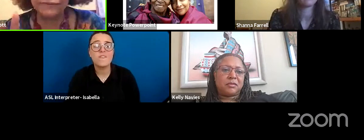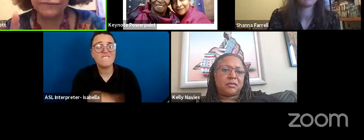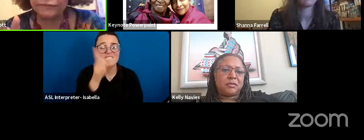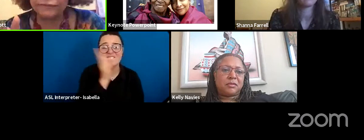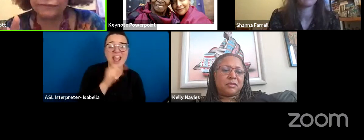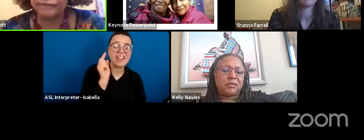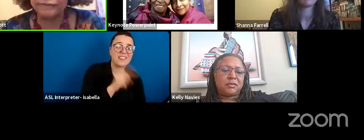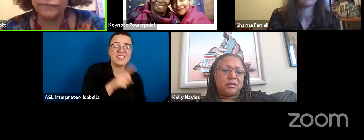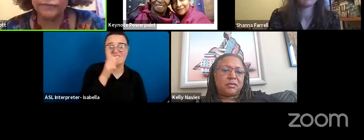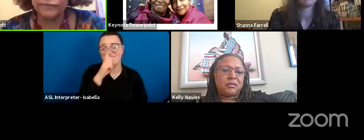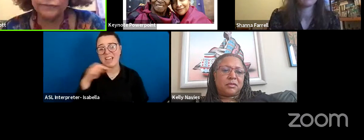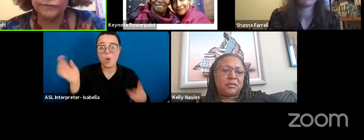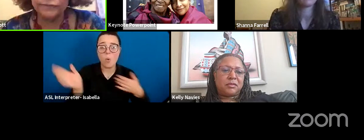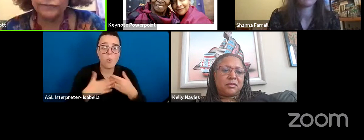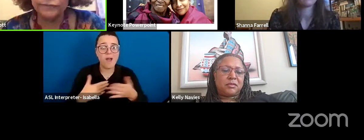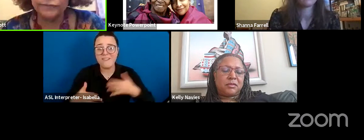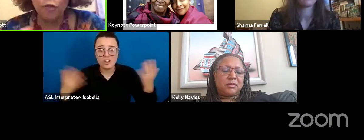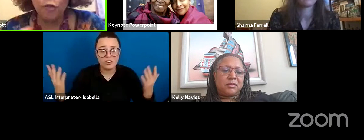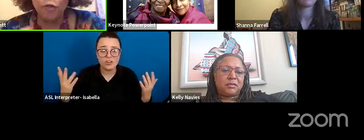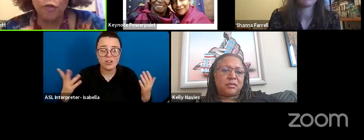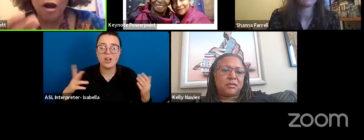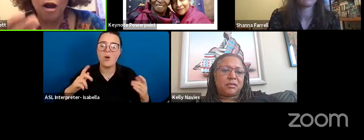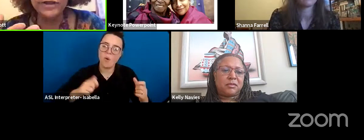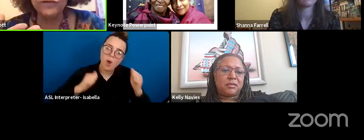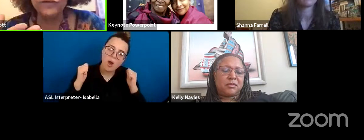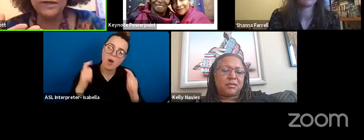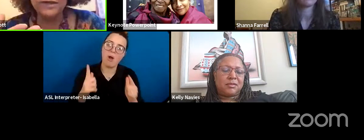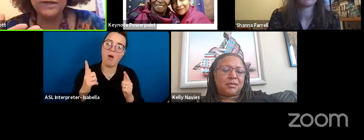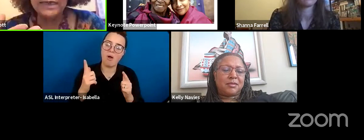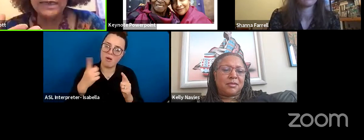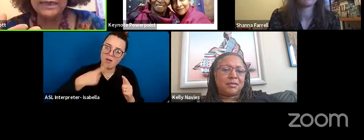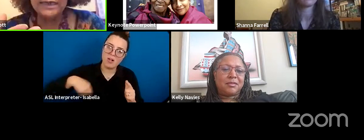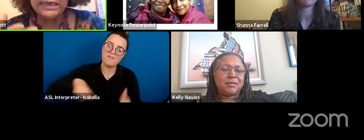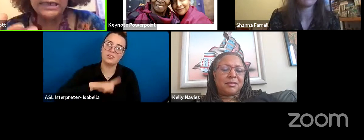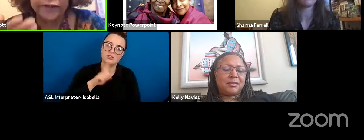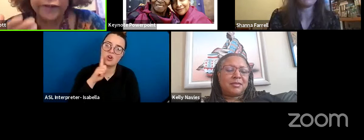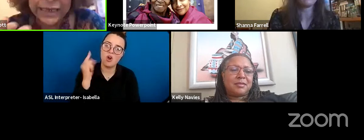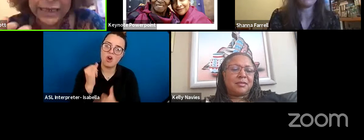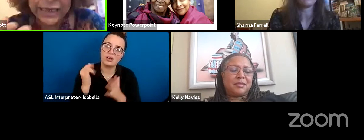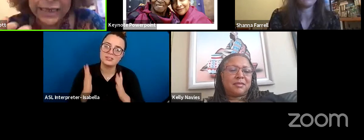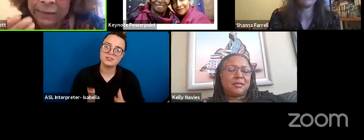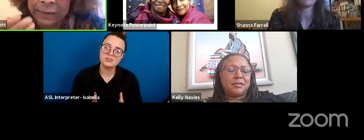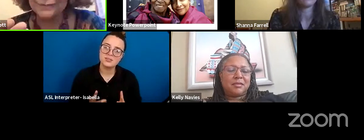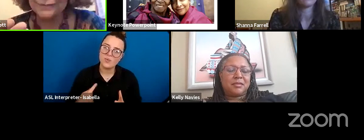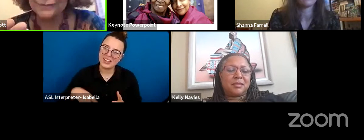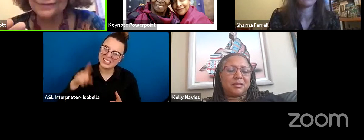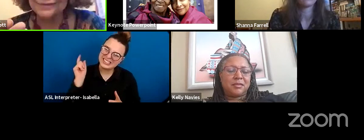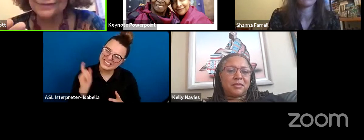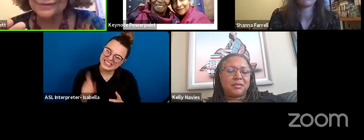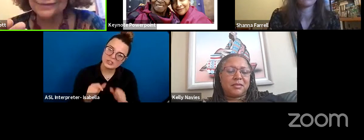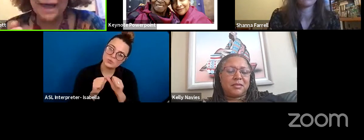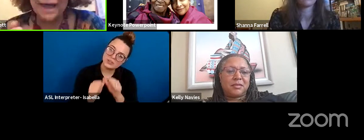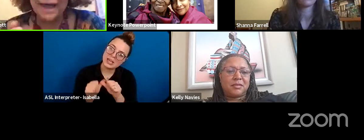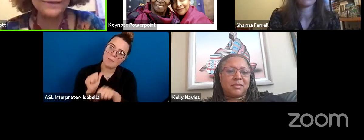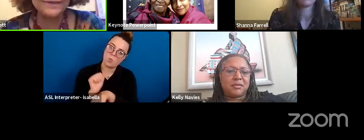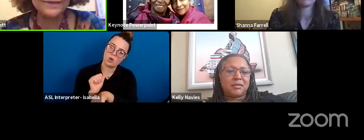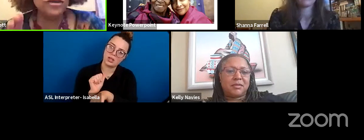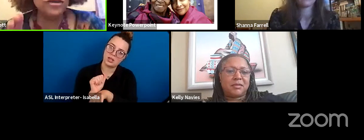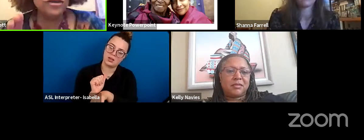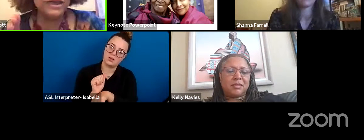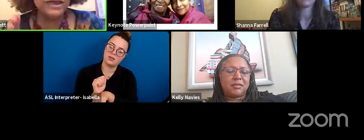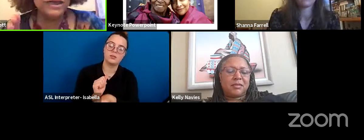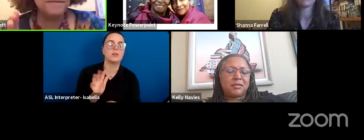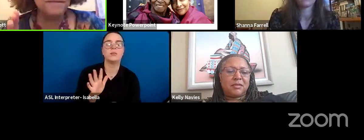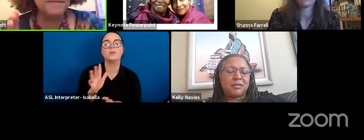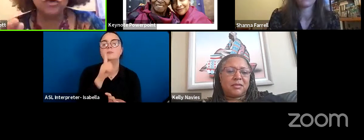whatever, where artists just need to keep working. I'm not saying